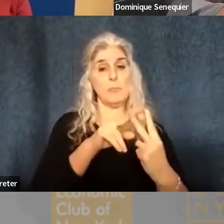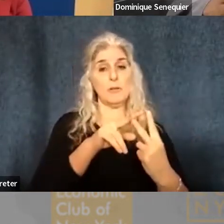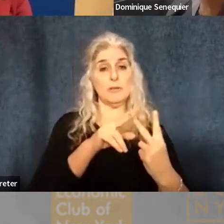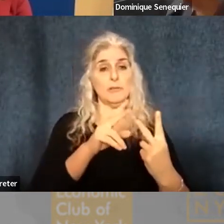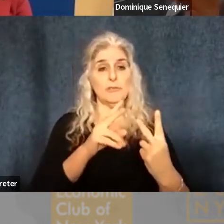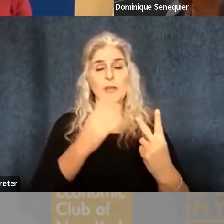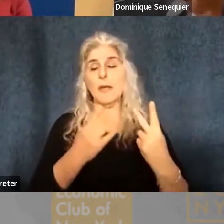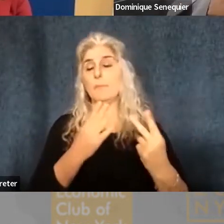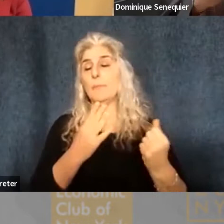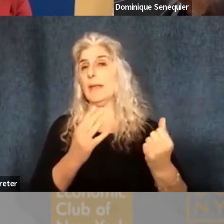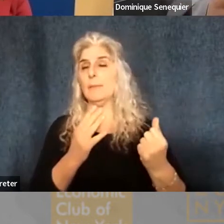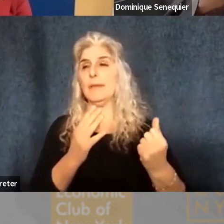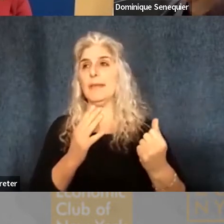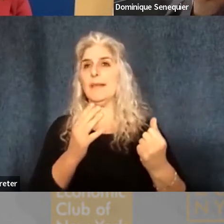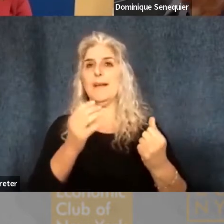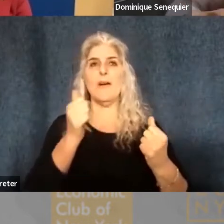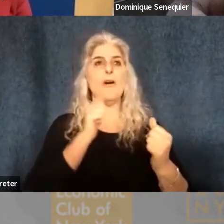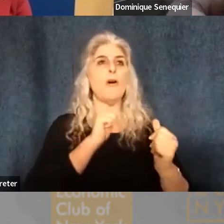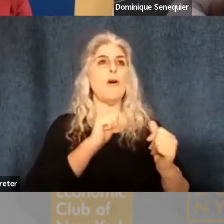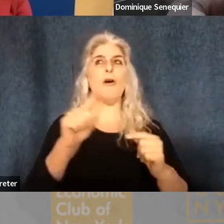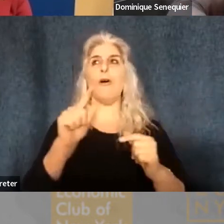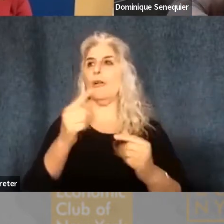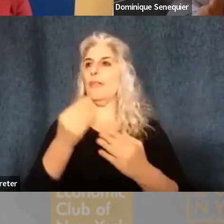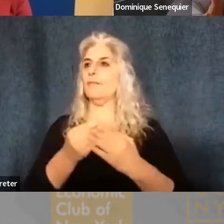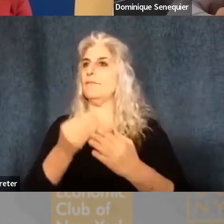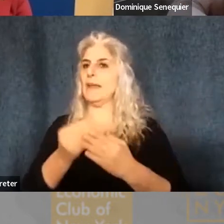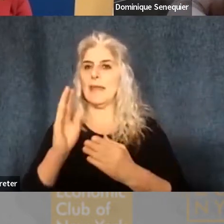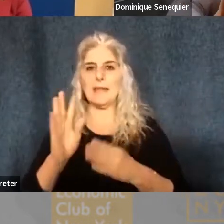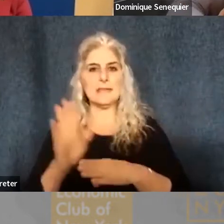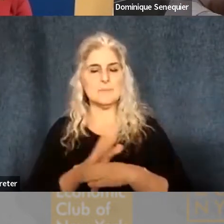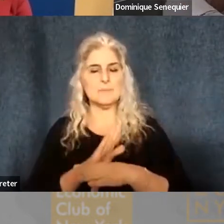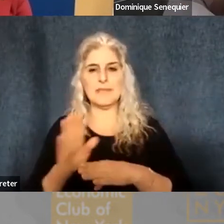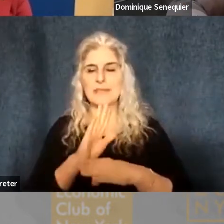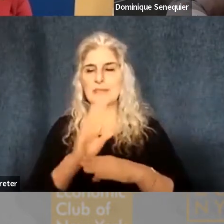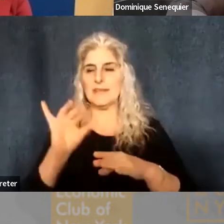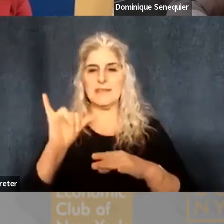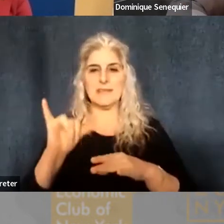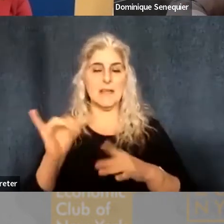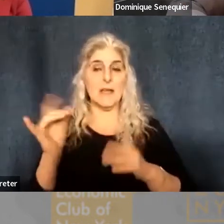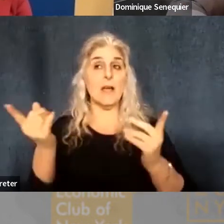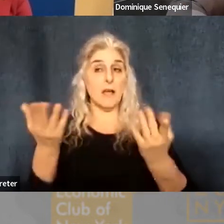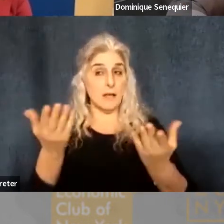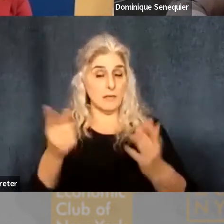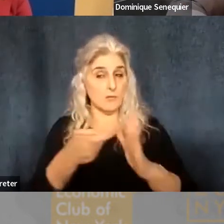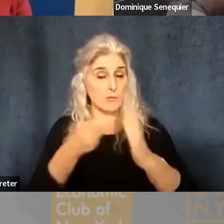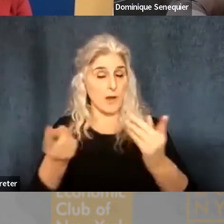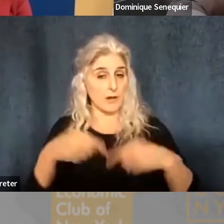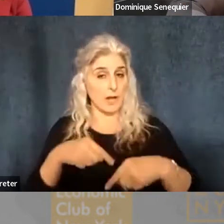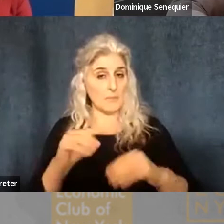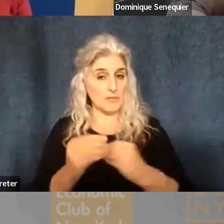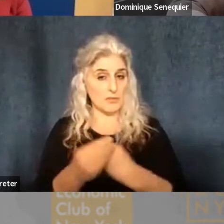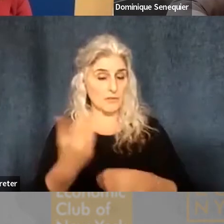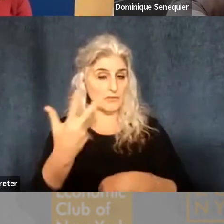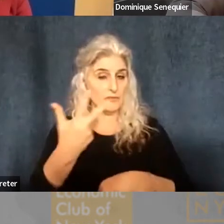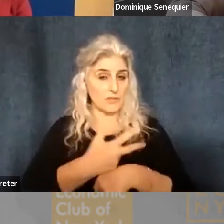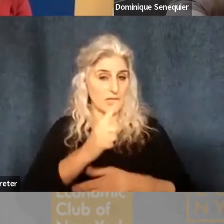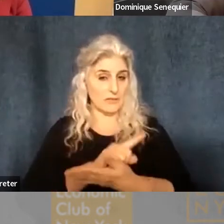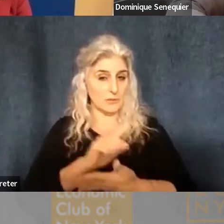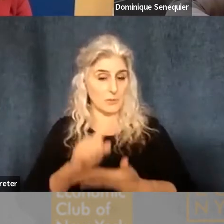suppose that all the companies, all the finance business is going to 3 days a week, and the couples is at home